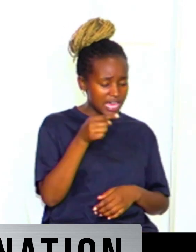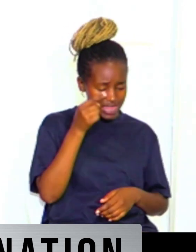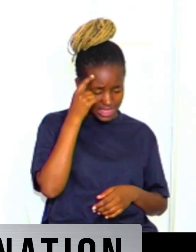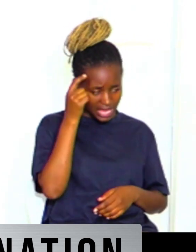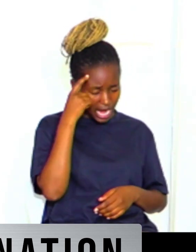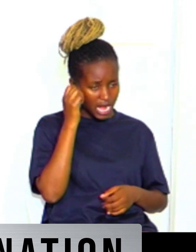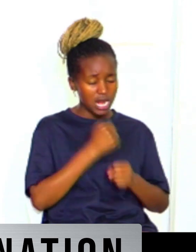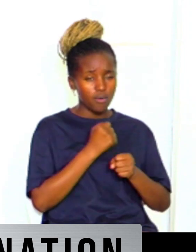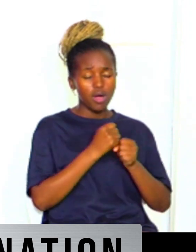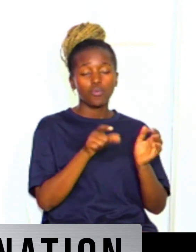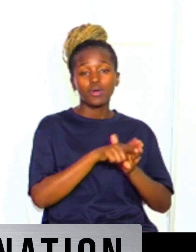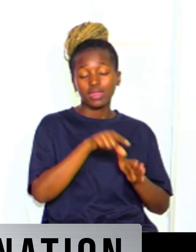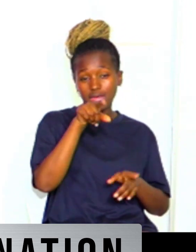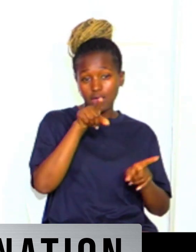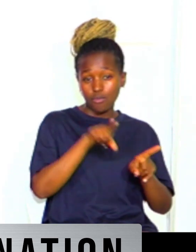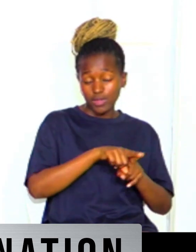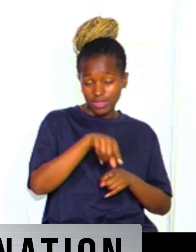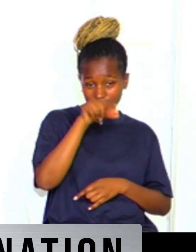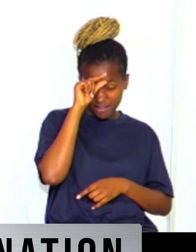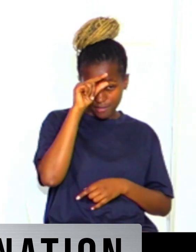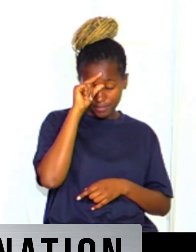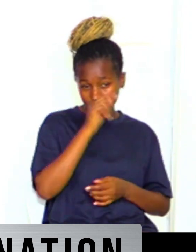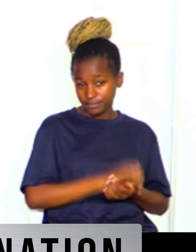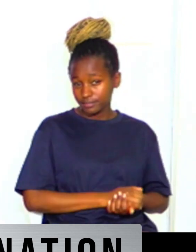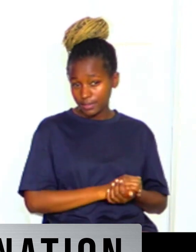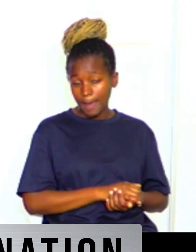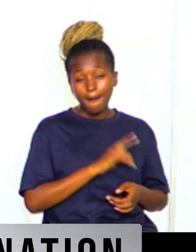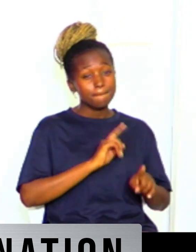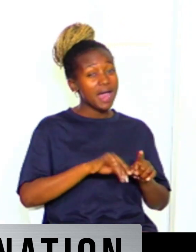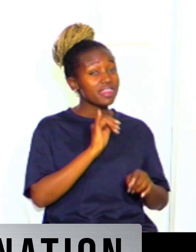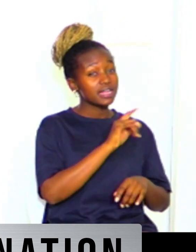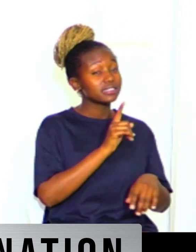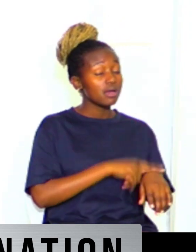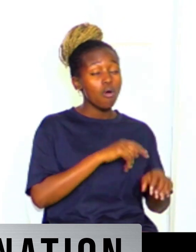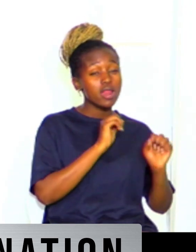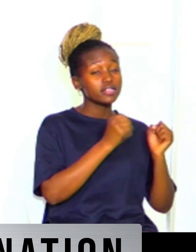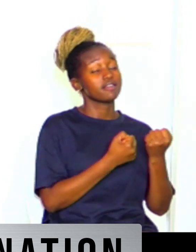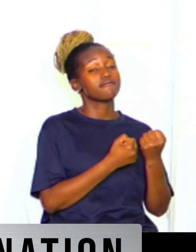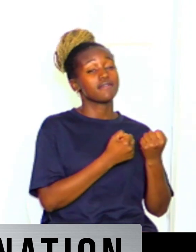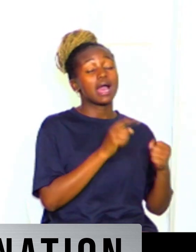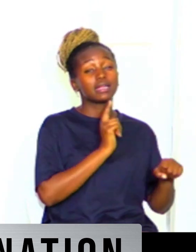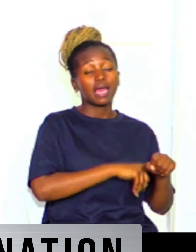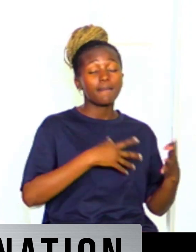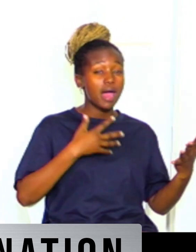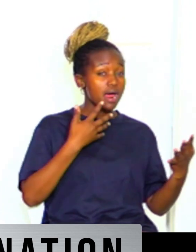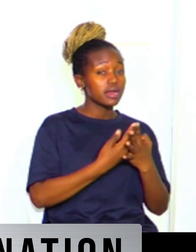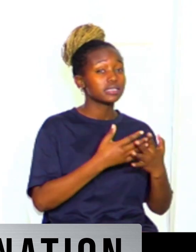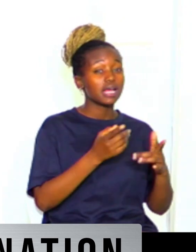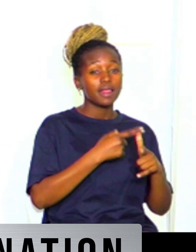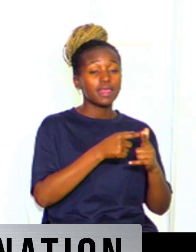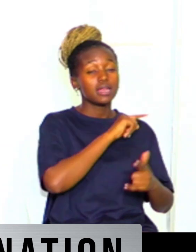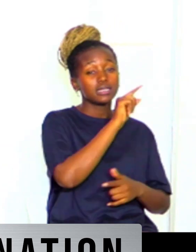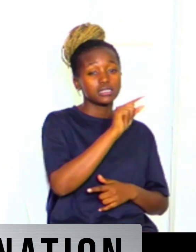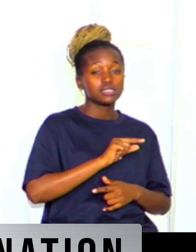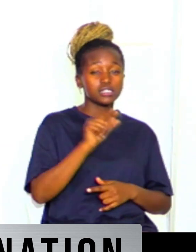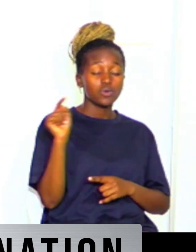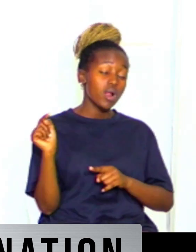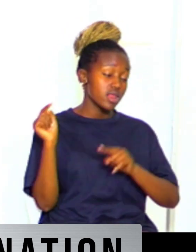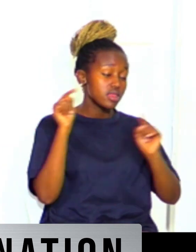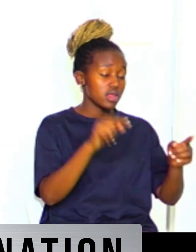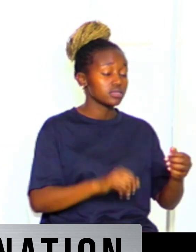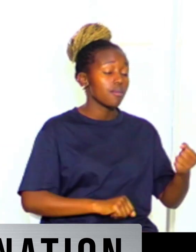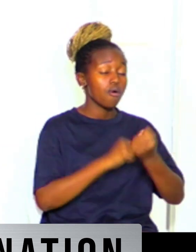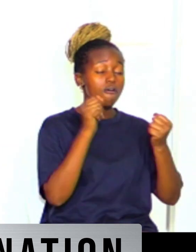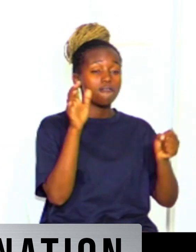And in that time, kumbuka, walikuwa nasifu Morara Kibaso, even the time that Morara was arrested. Nani walitokea koti? It was the Gen